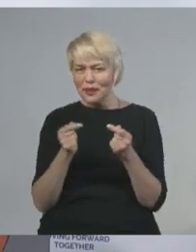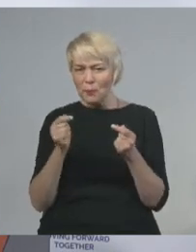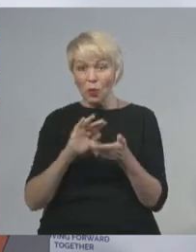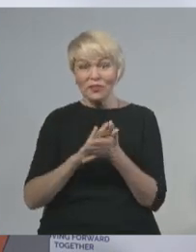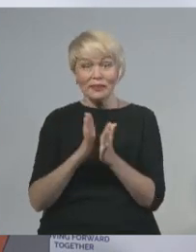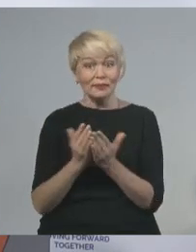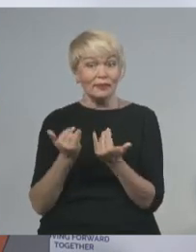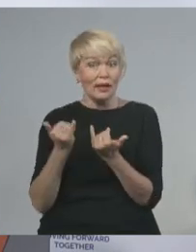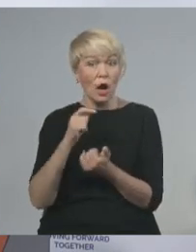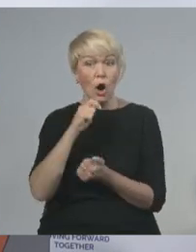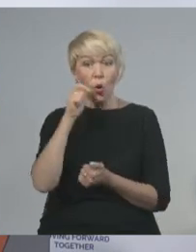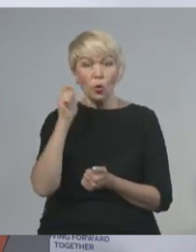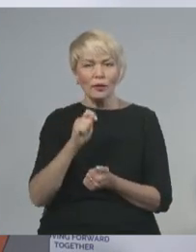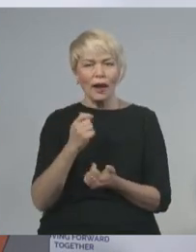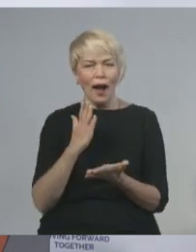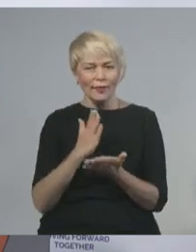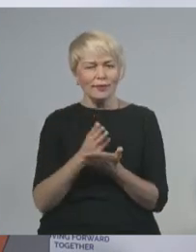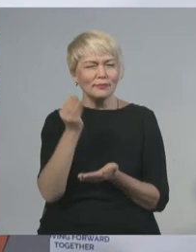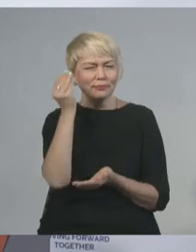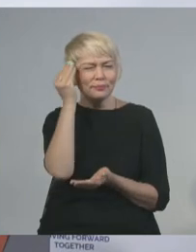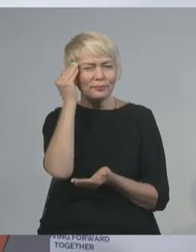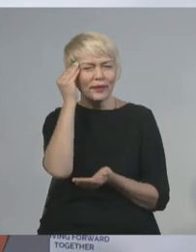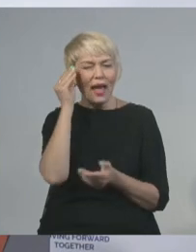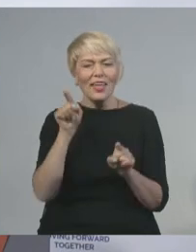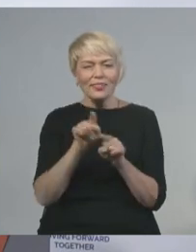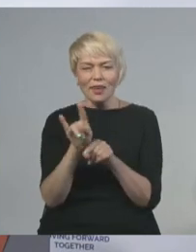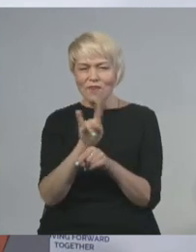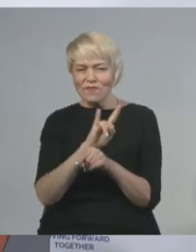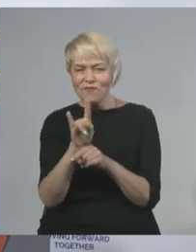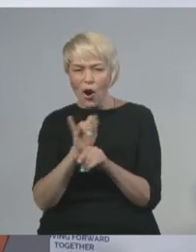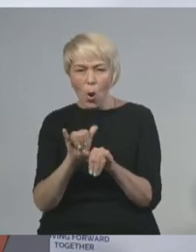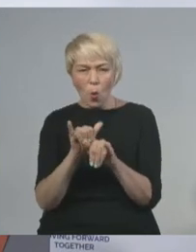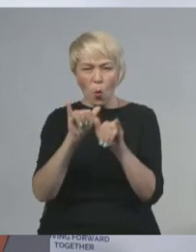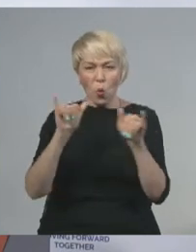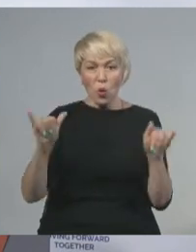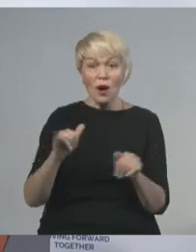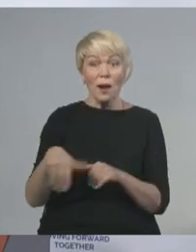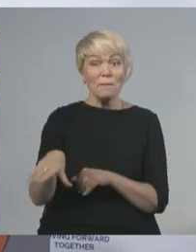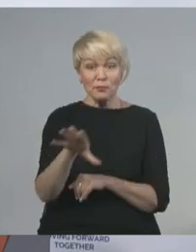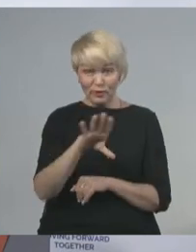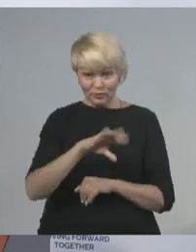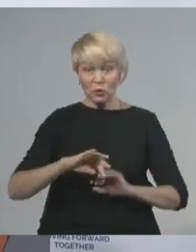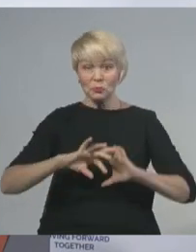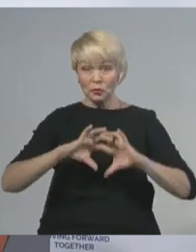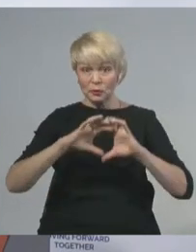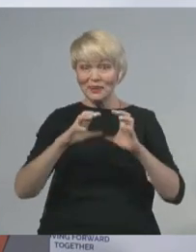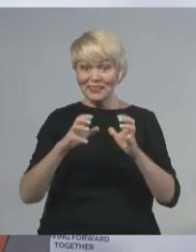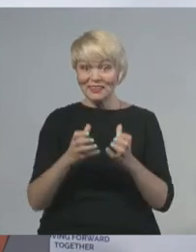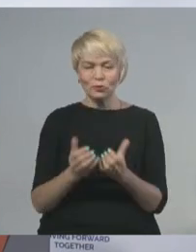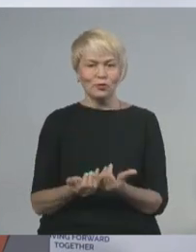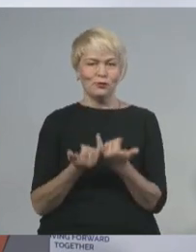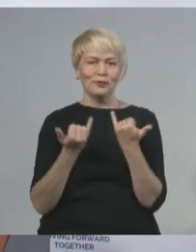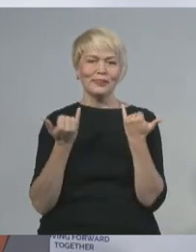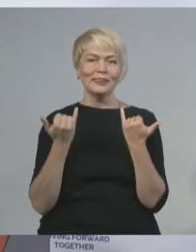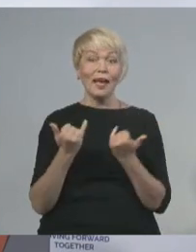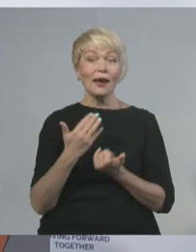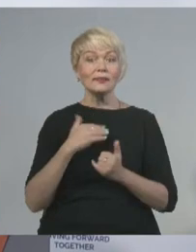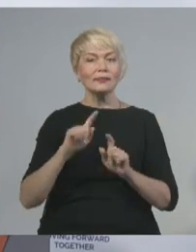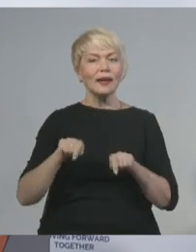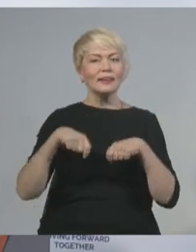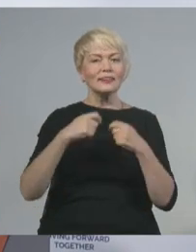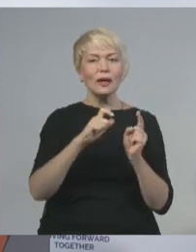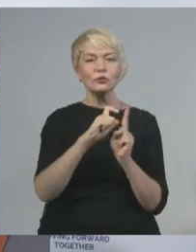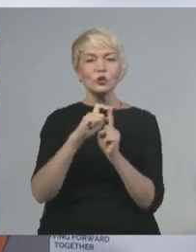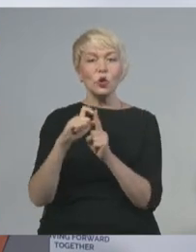that it is worldwide and we can also see it in other countries let me now turn to adela and about czech